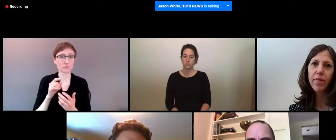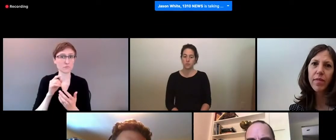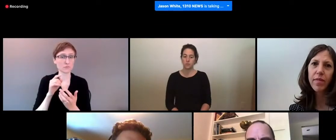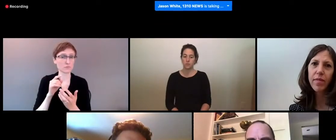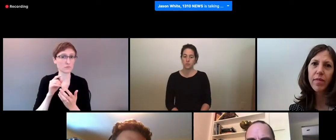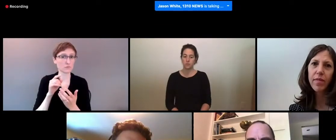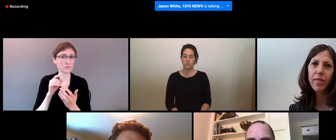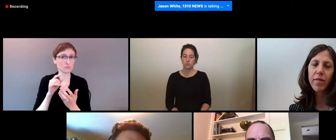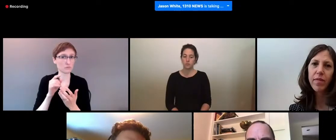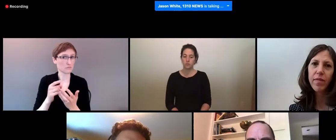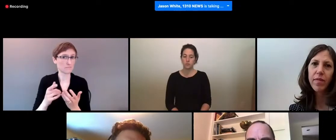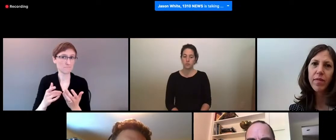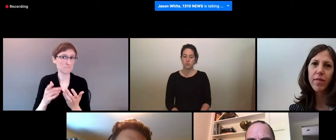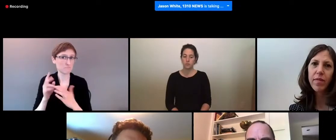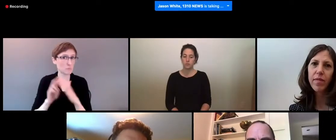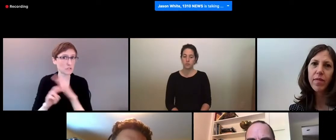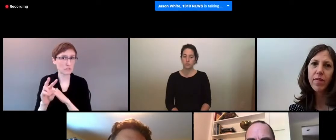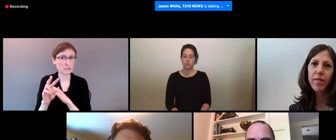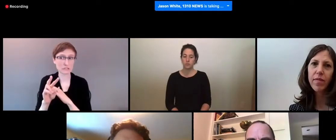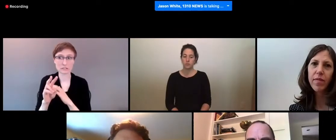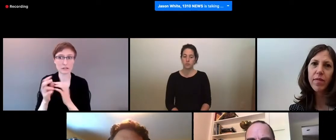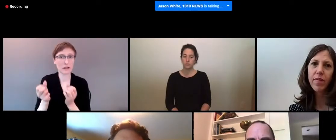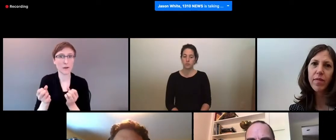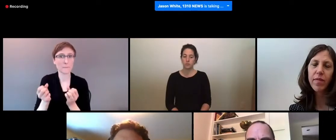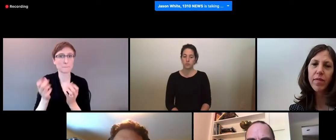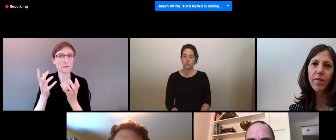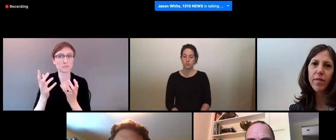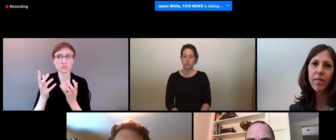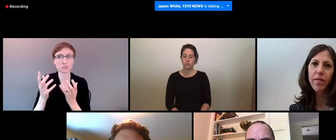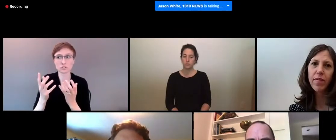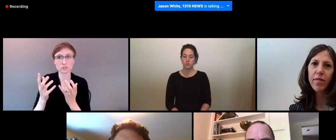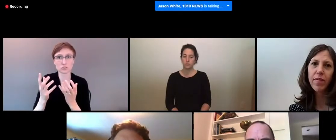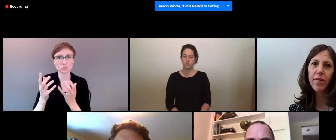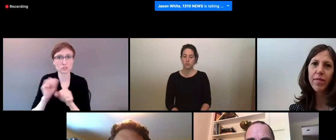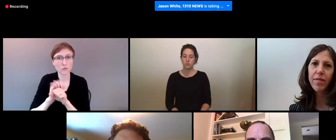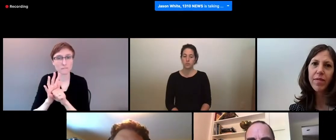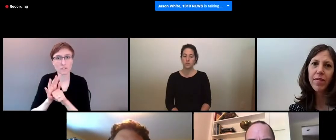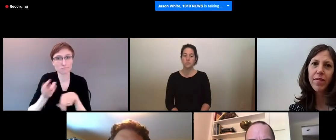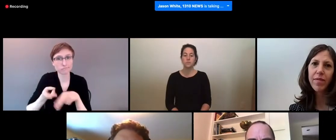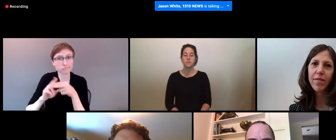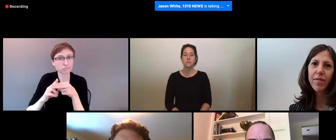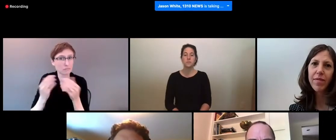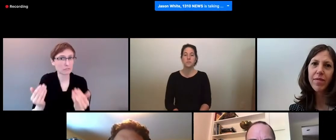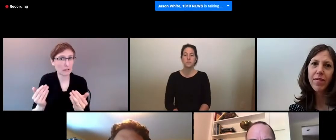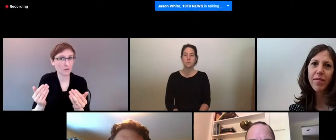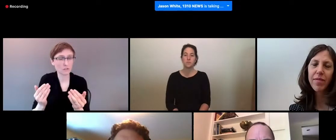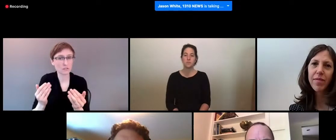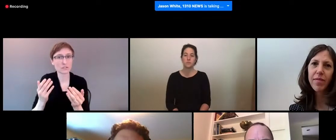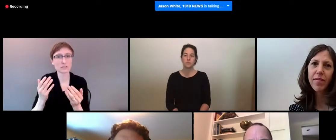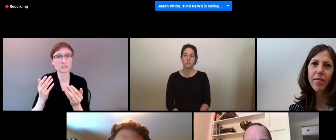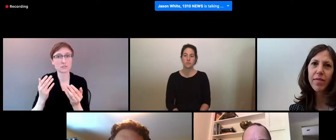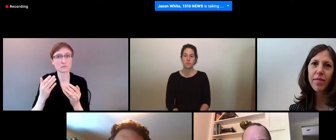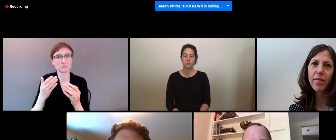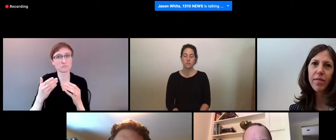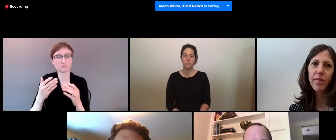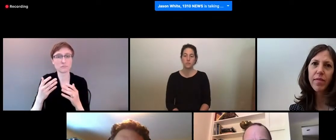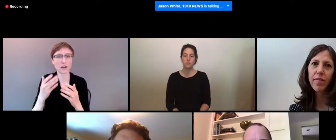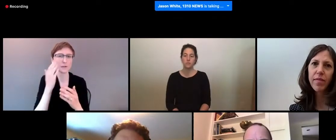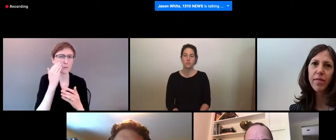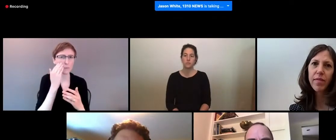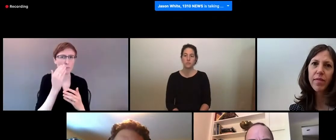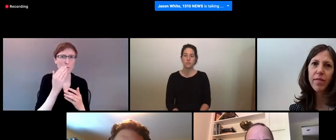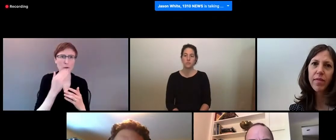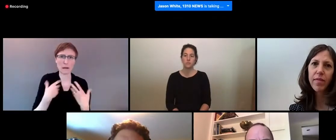activity would we see before you would begin to become concerned about spread? I understand we have a finite capacity in our healthcare